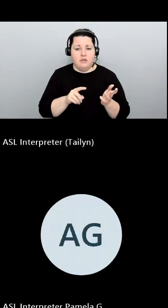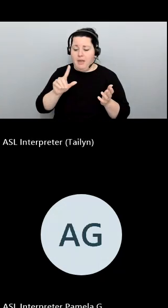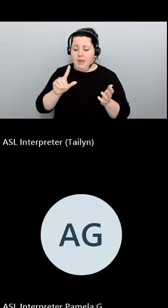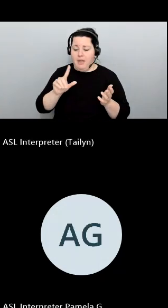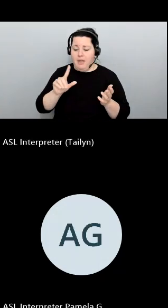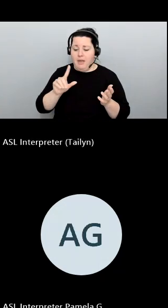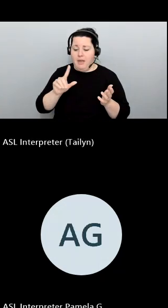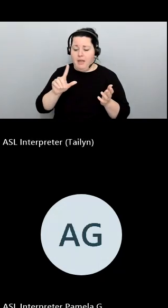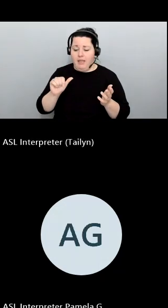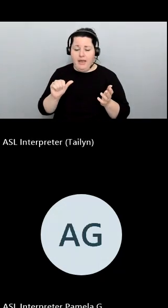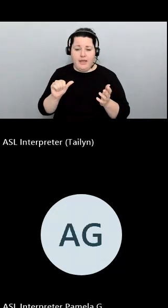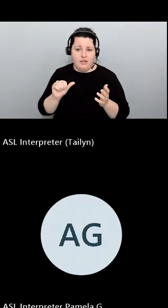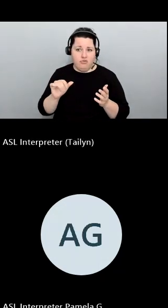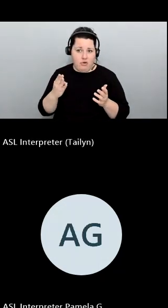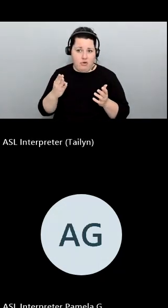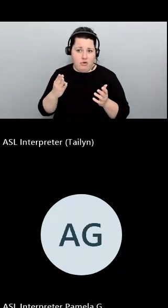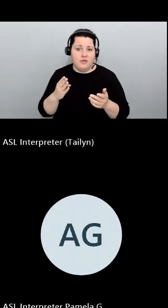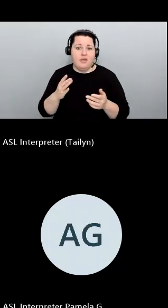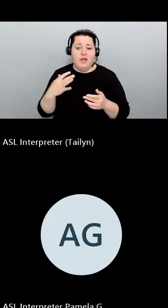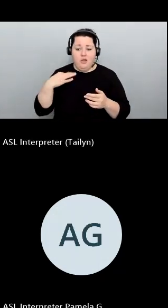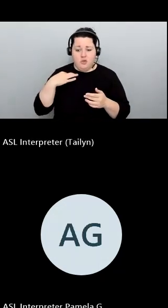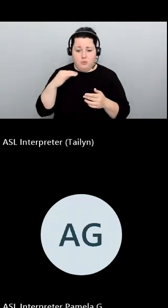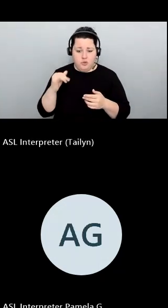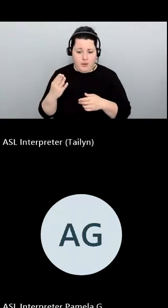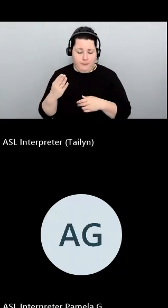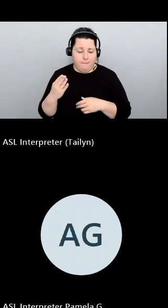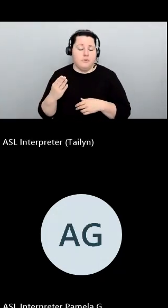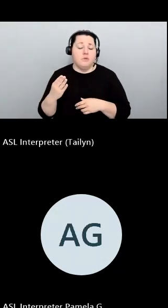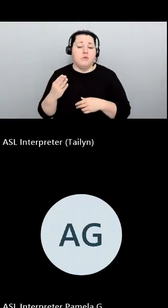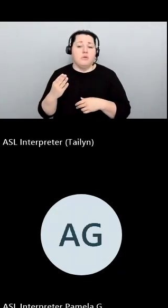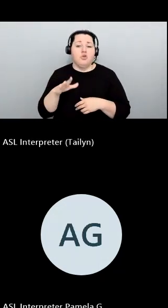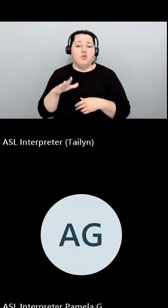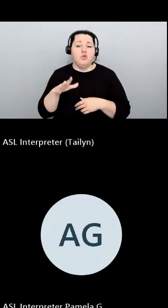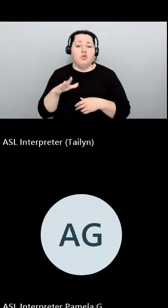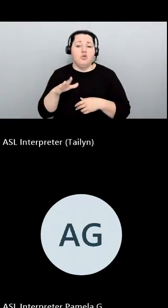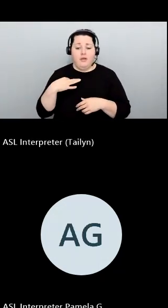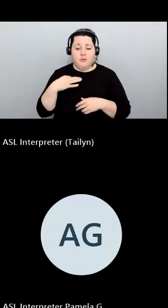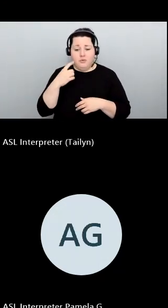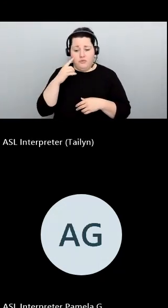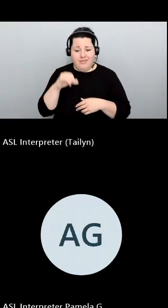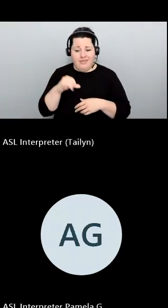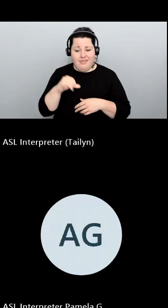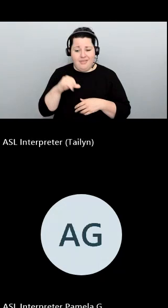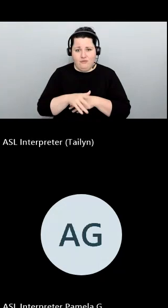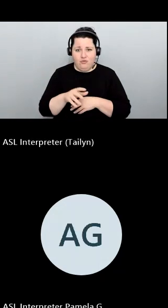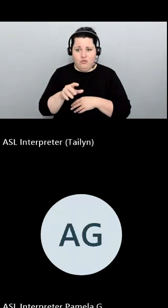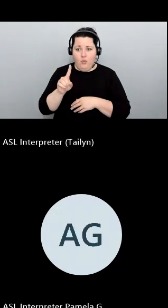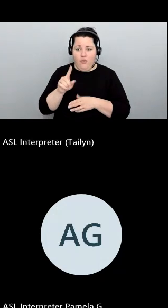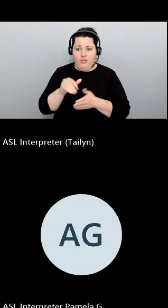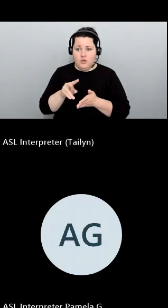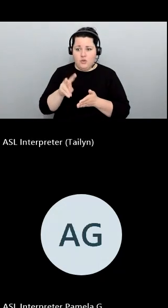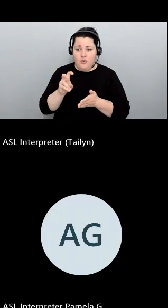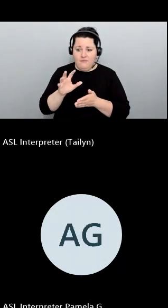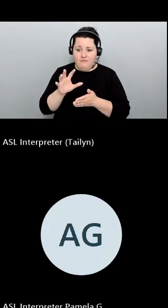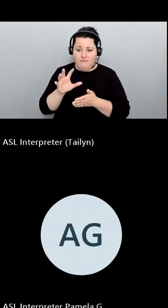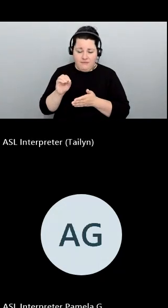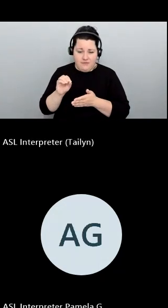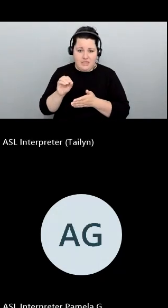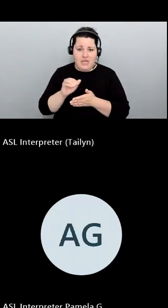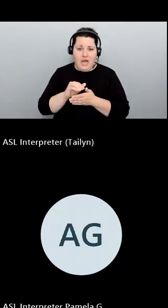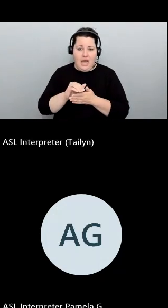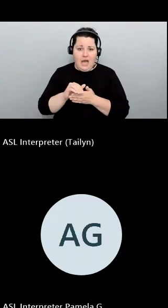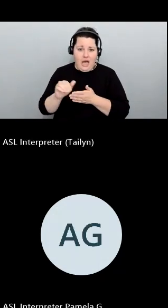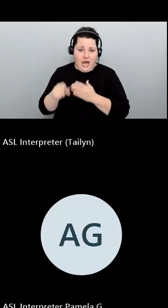These are FMLA jobs, eligible jobs. And so you're eligible for it after 1,250 hours worked over 12